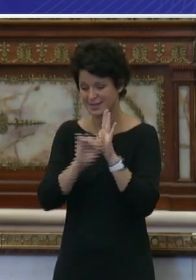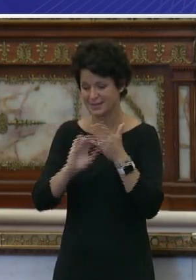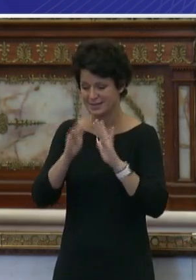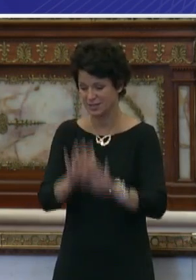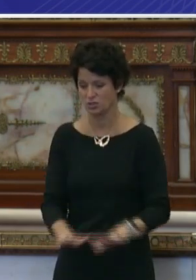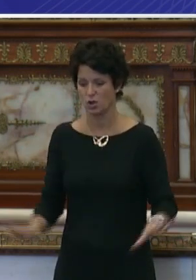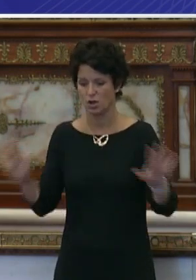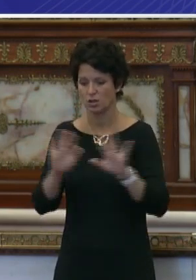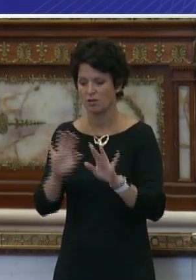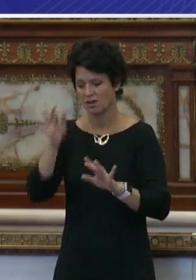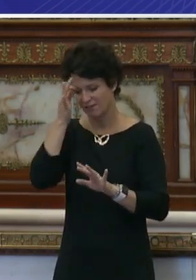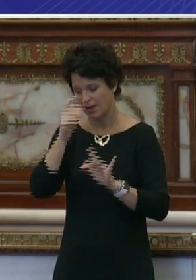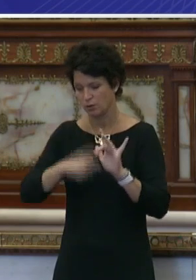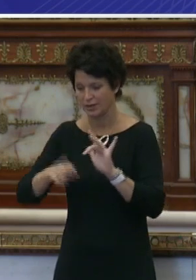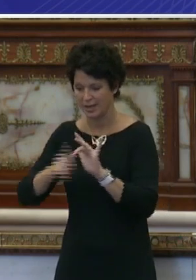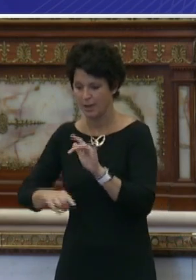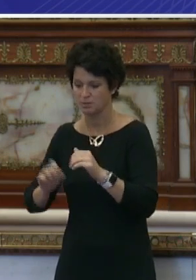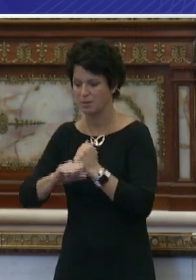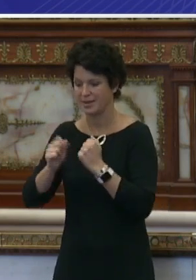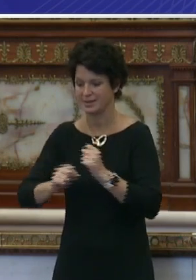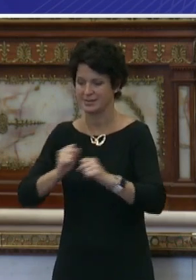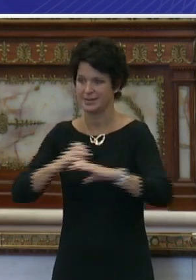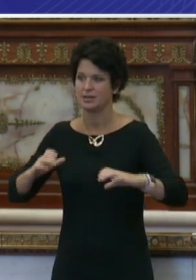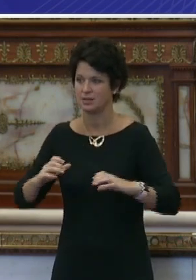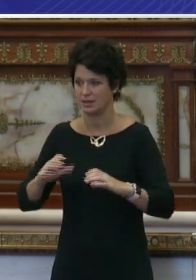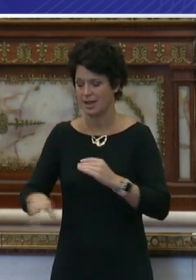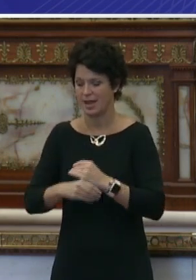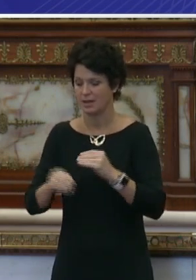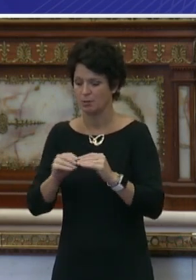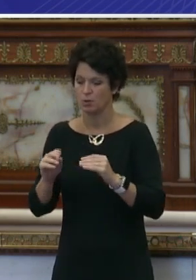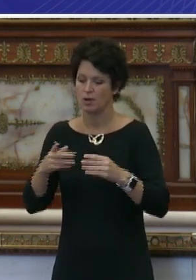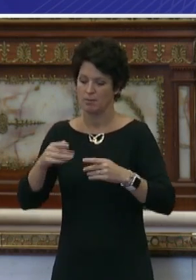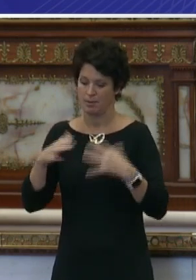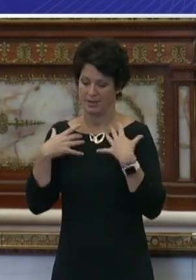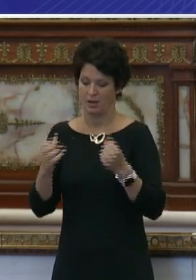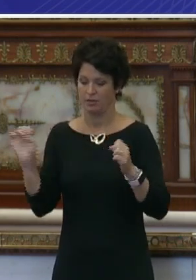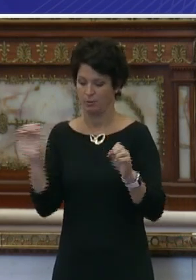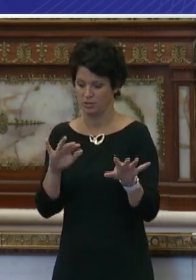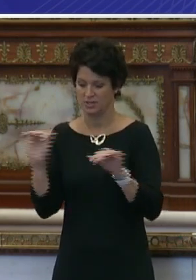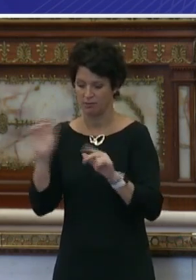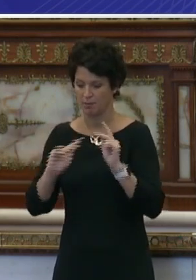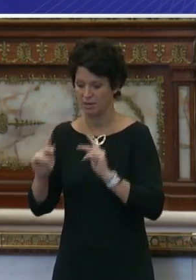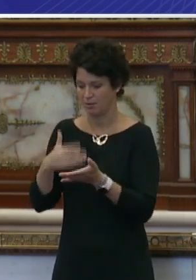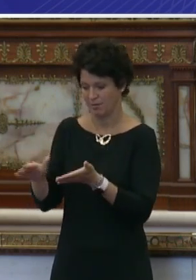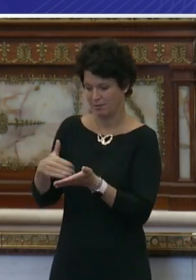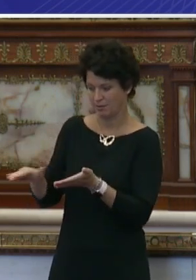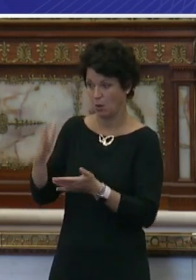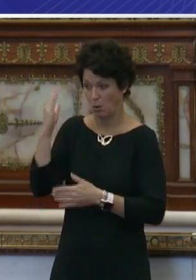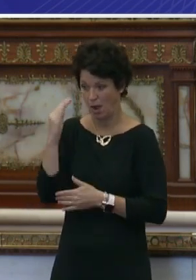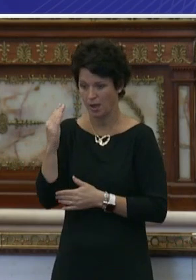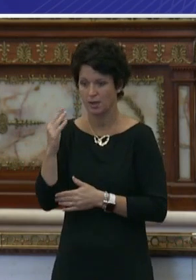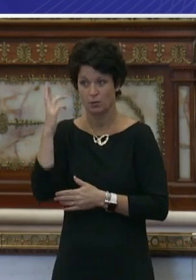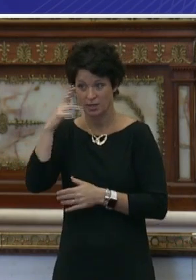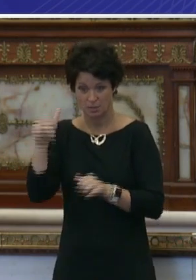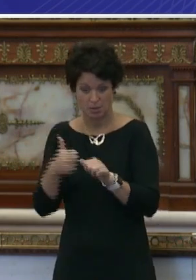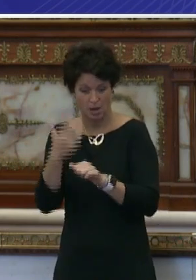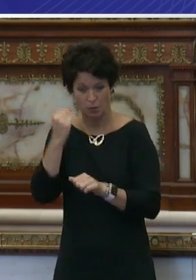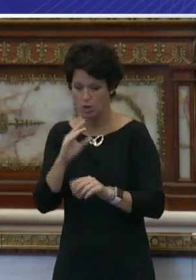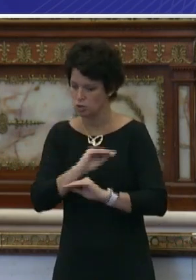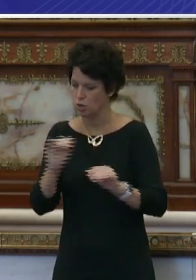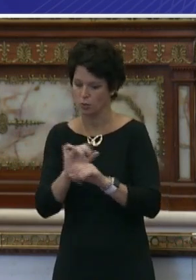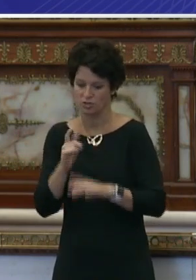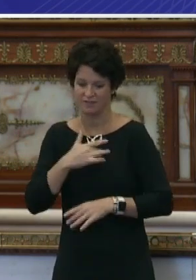these federal gaps by extending public health emergency leave to workers who are left out. And the rationale is clear. No worker should feel